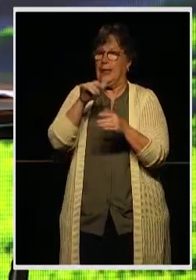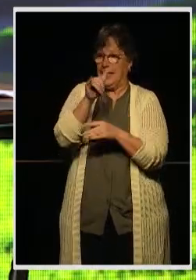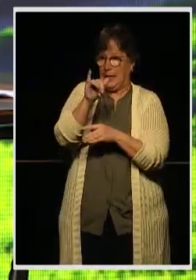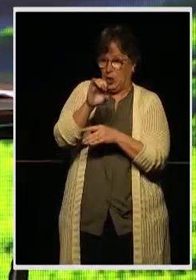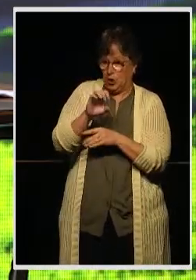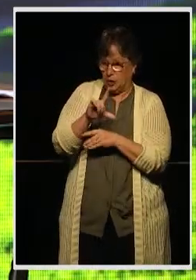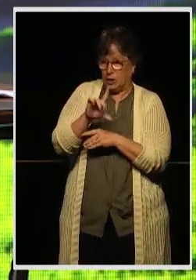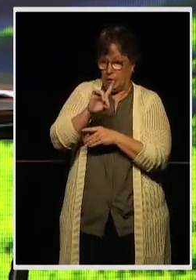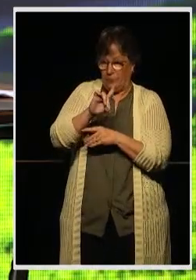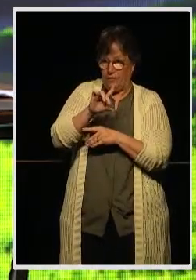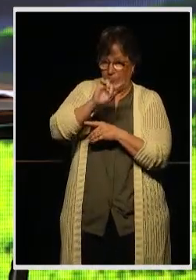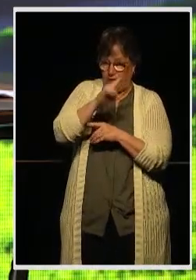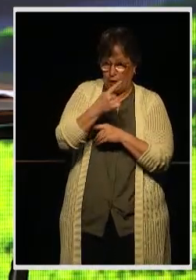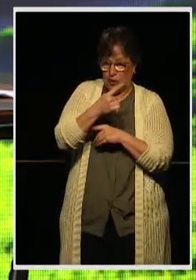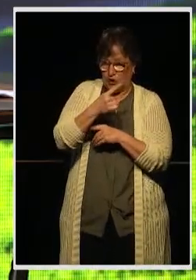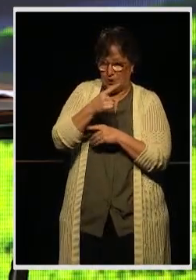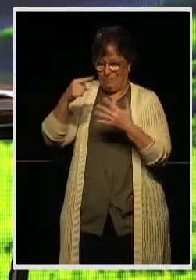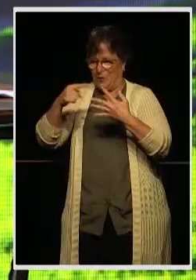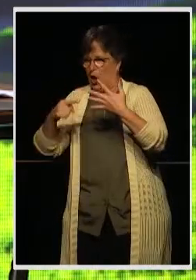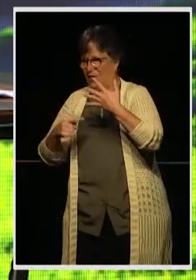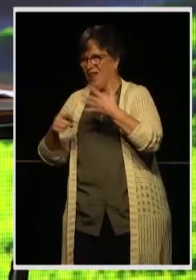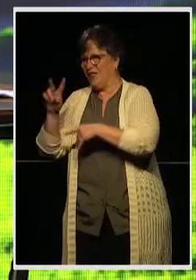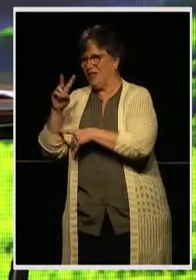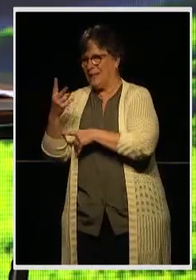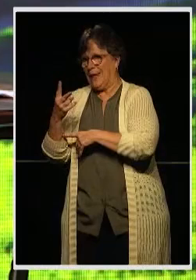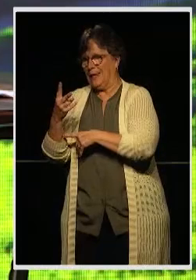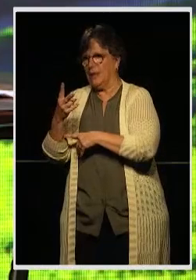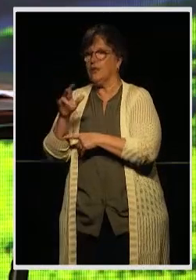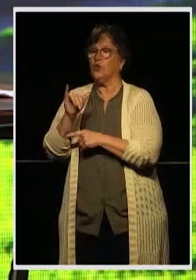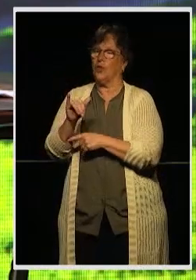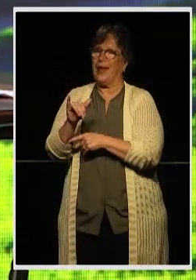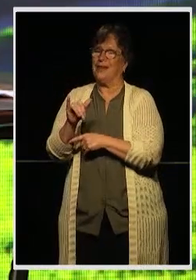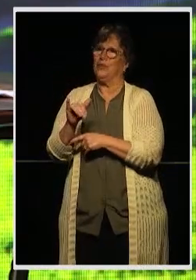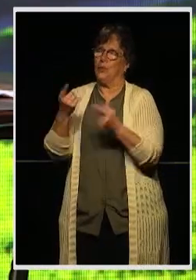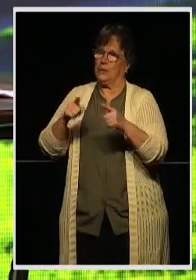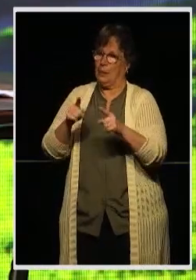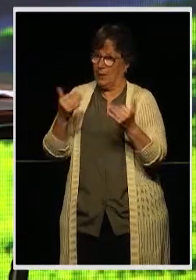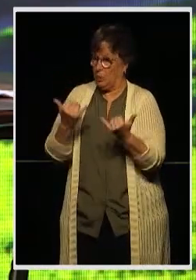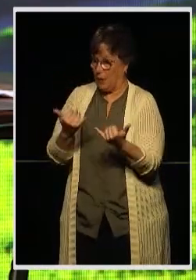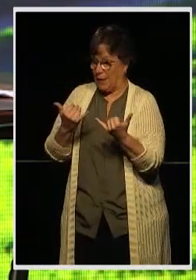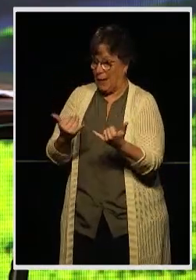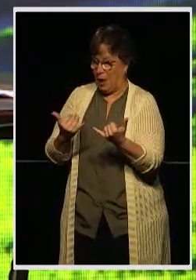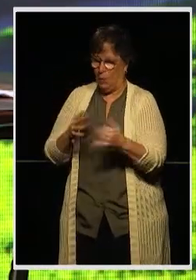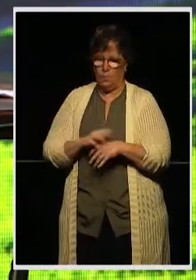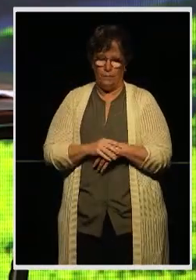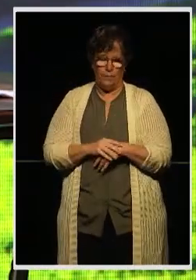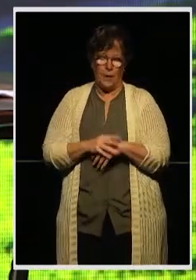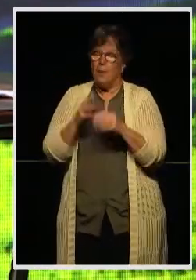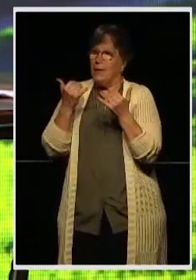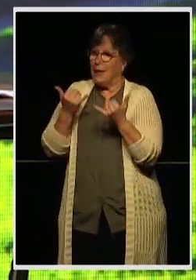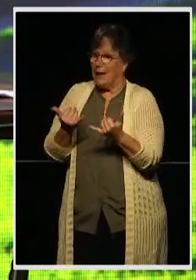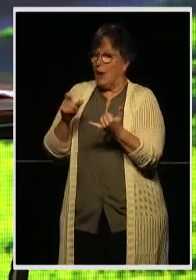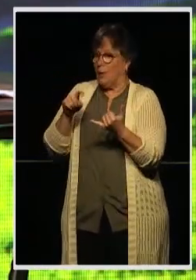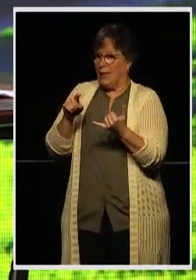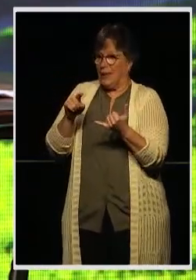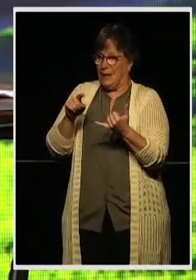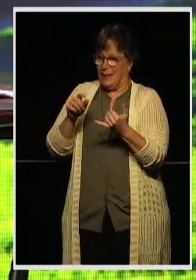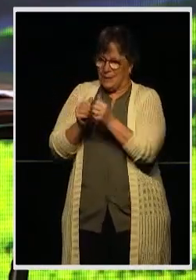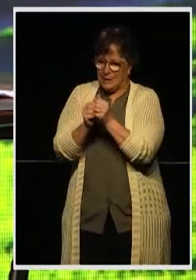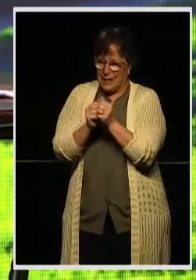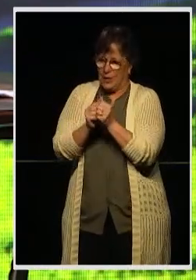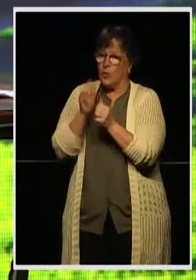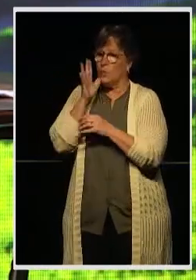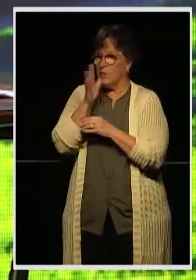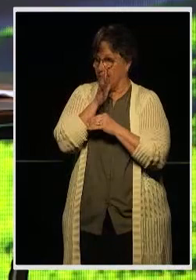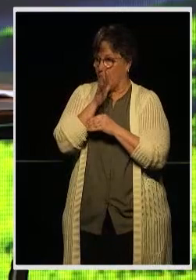secondary. And that's really what all the US policies are driving right now. We now need to, together with the farming